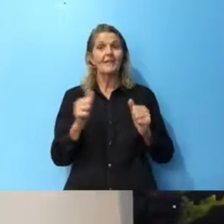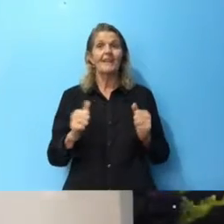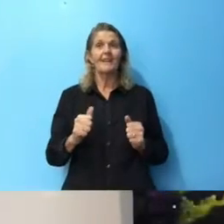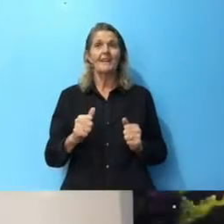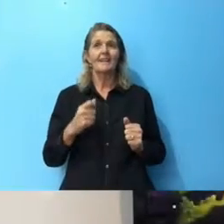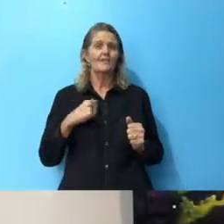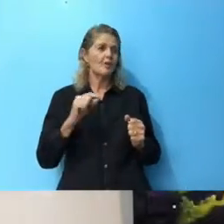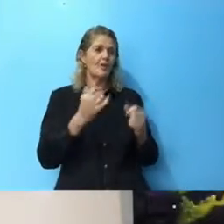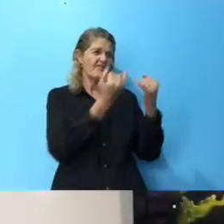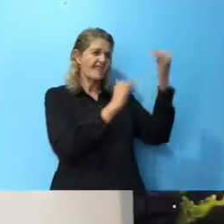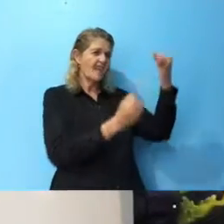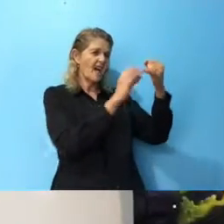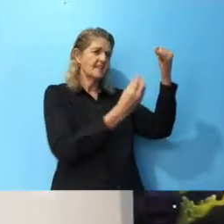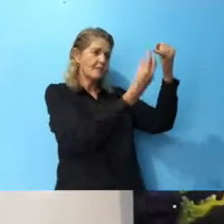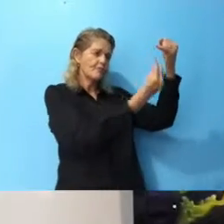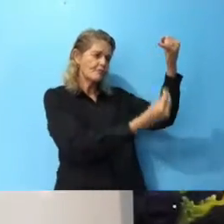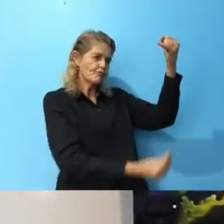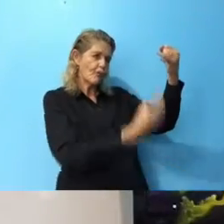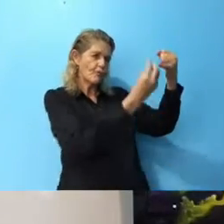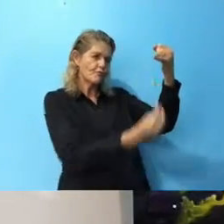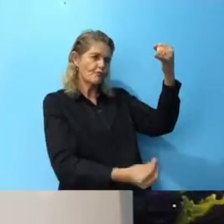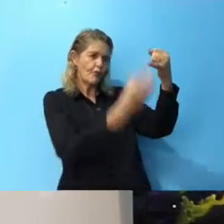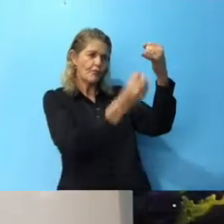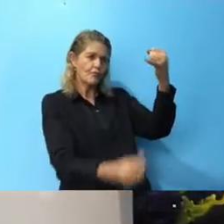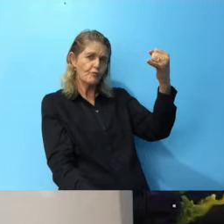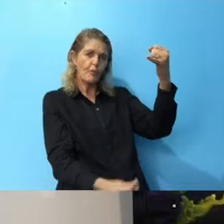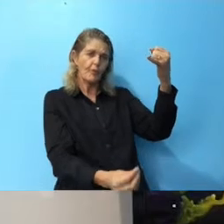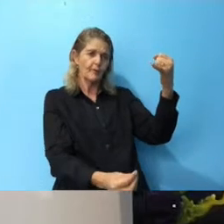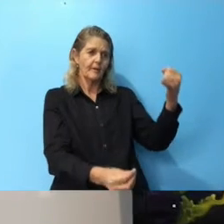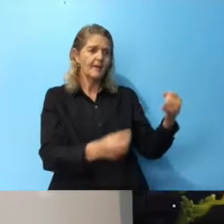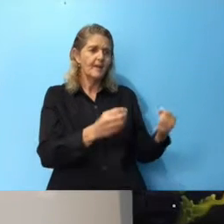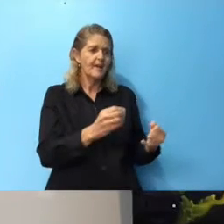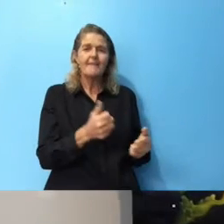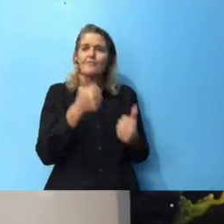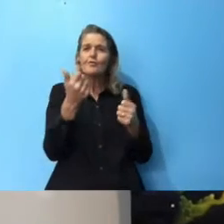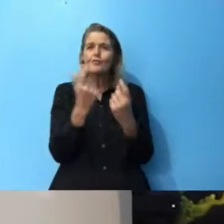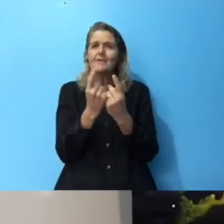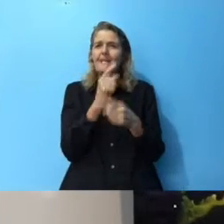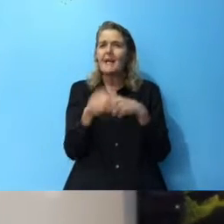Alrighty guys, so I've extended those lines a little bit down, and also the beauty of charcoal